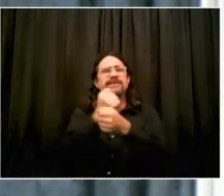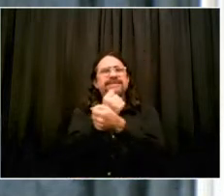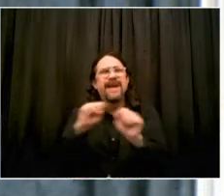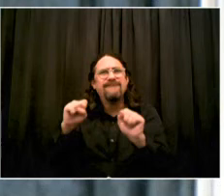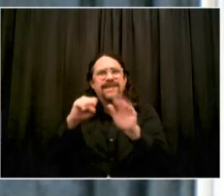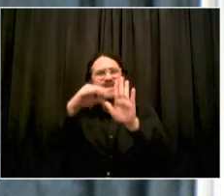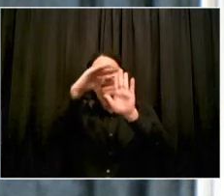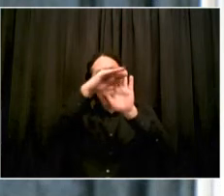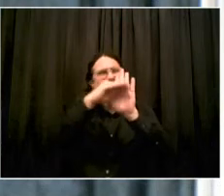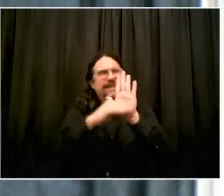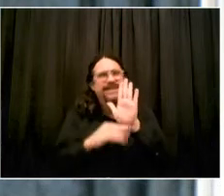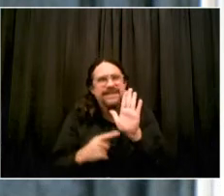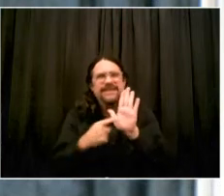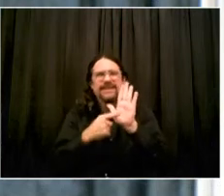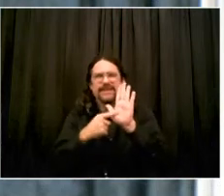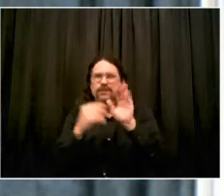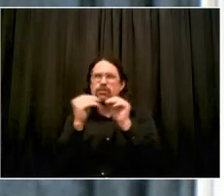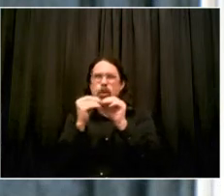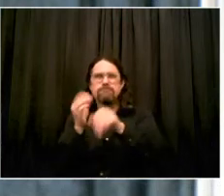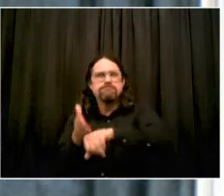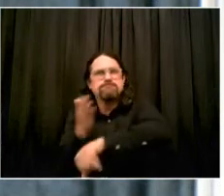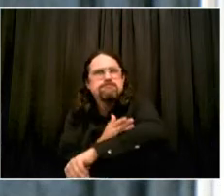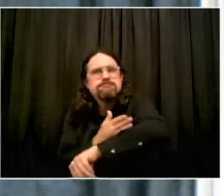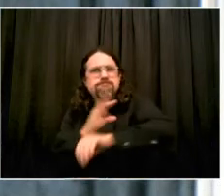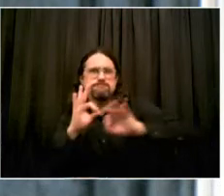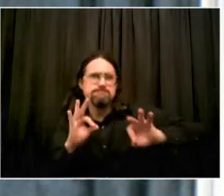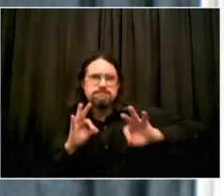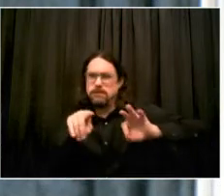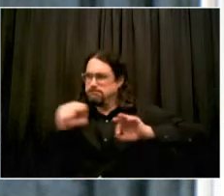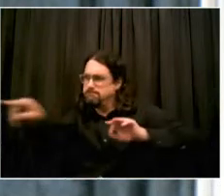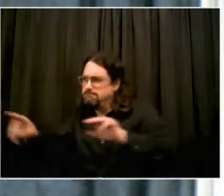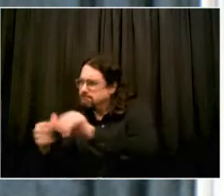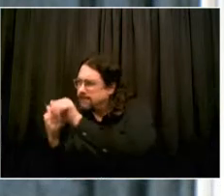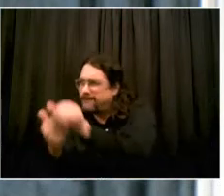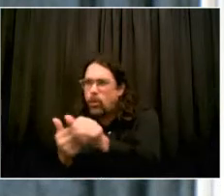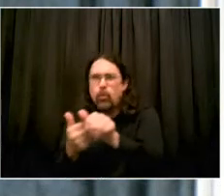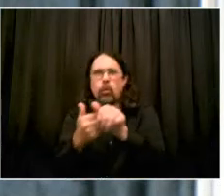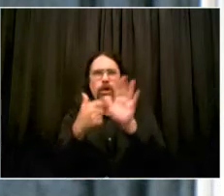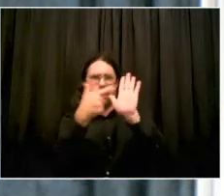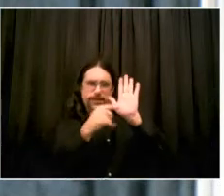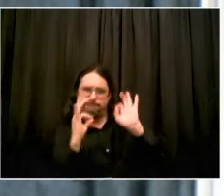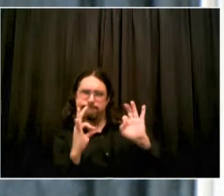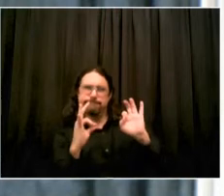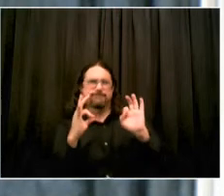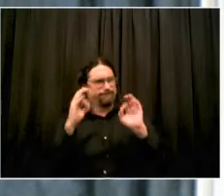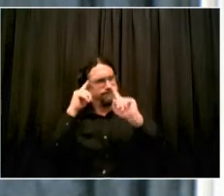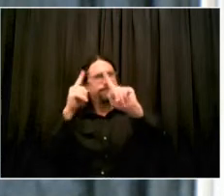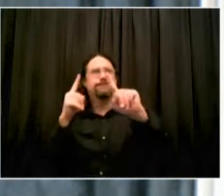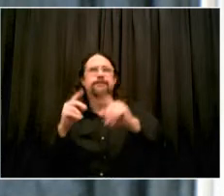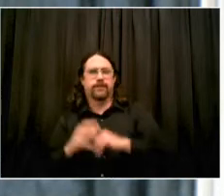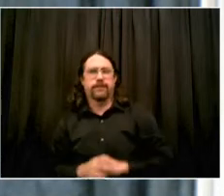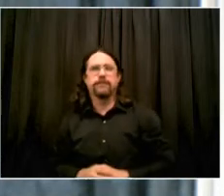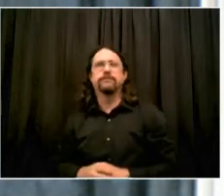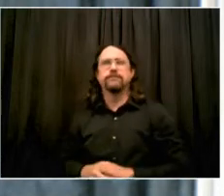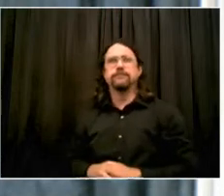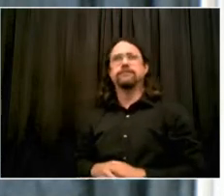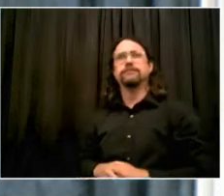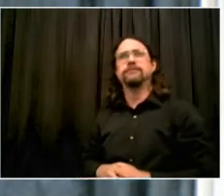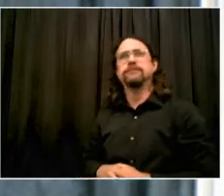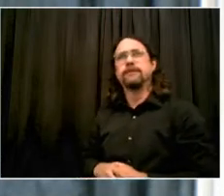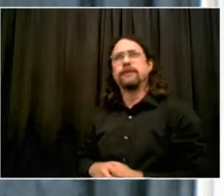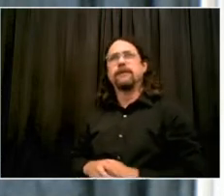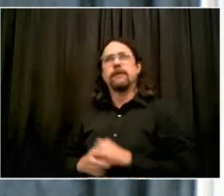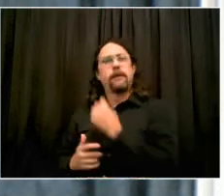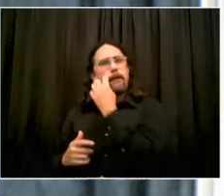Queens zip codes for the safety and the health of non-public school students and staff. We did this swiftly out